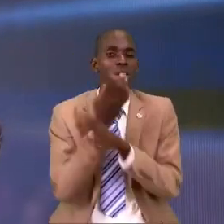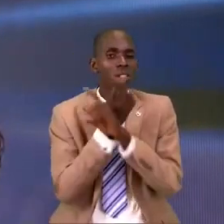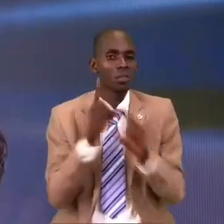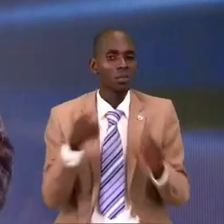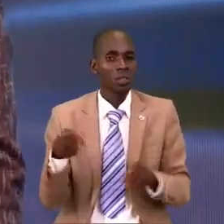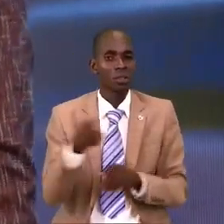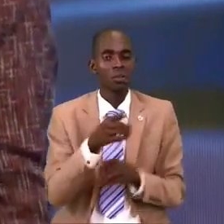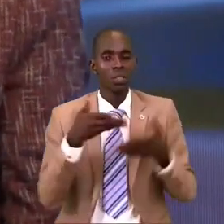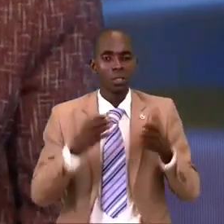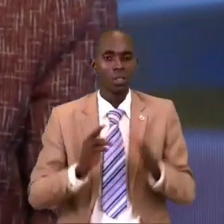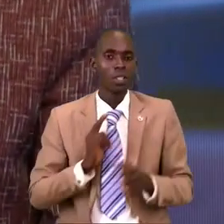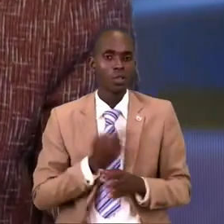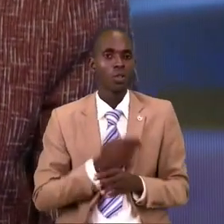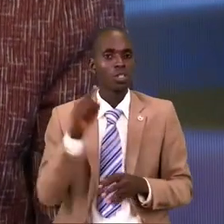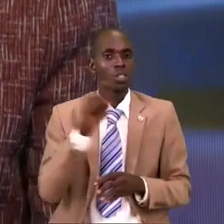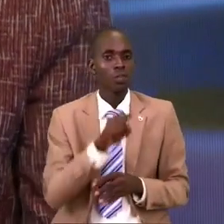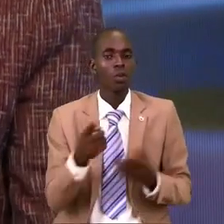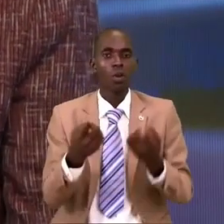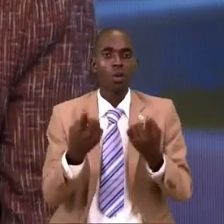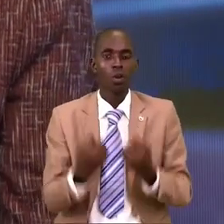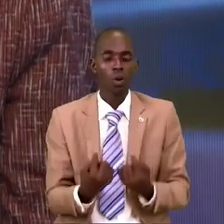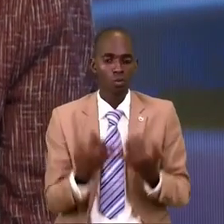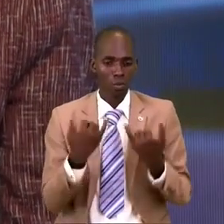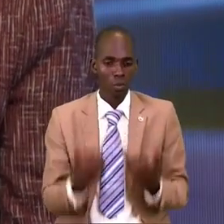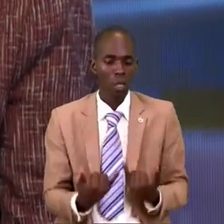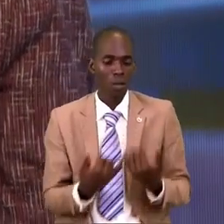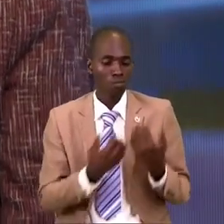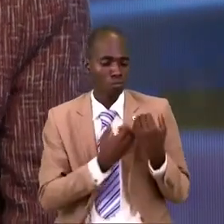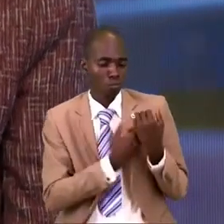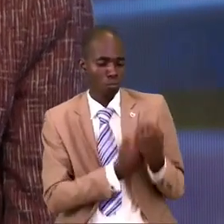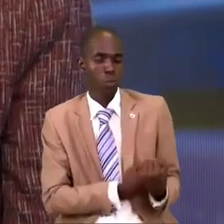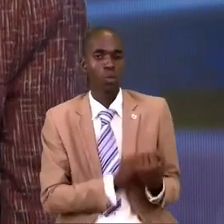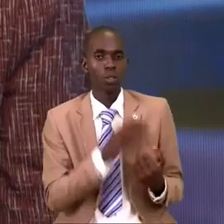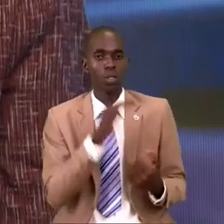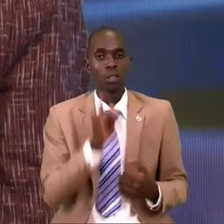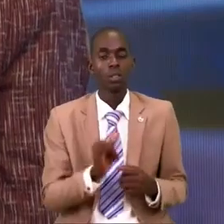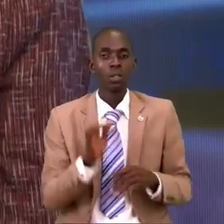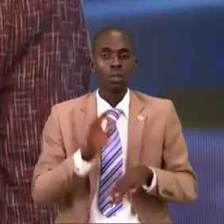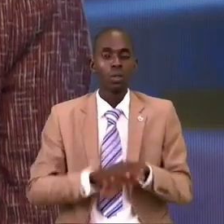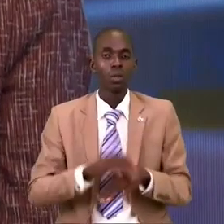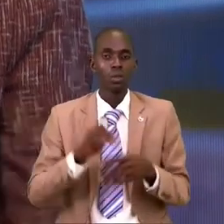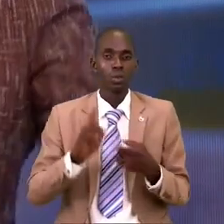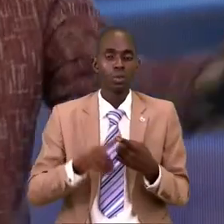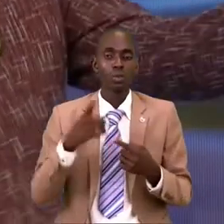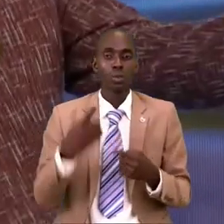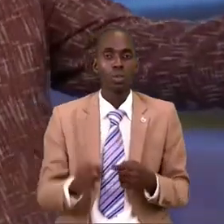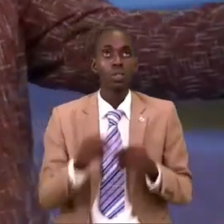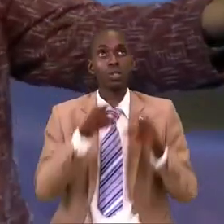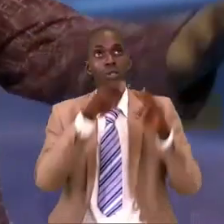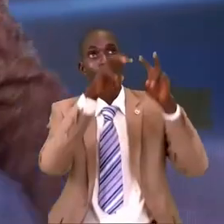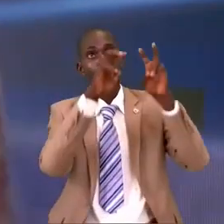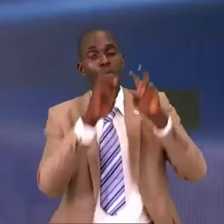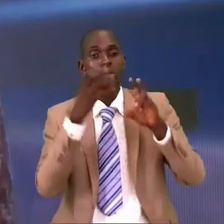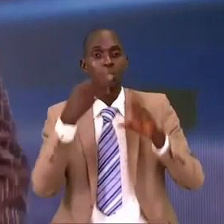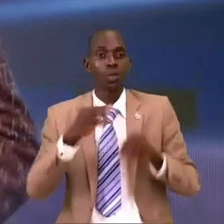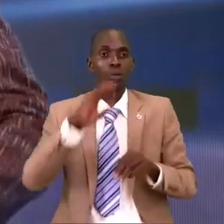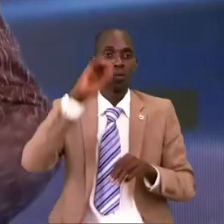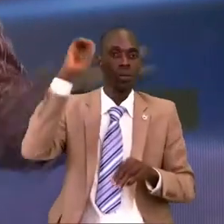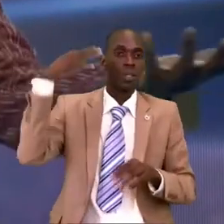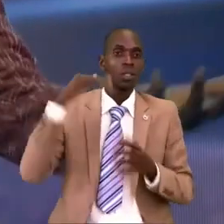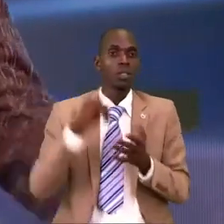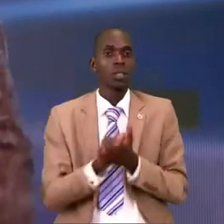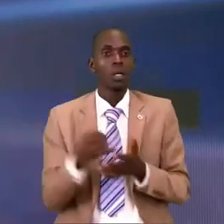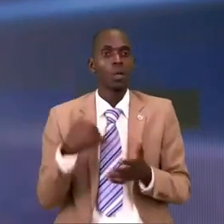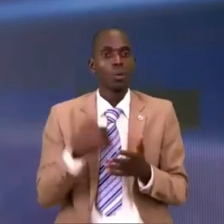may obtain mercy. You see that? That mercy is still available from everlasting to